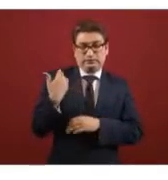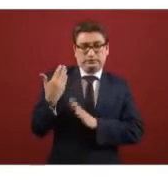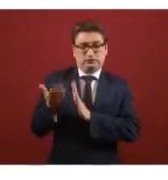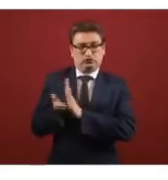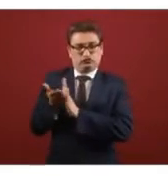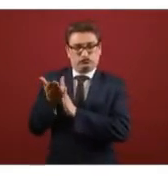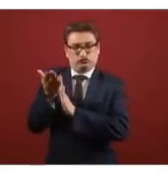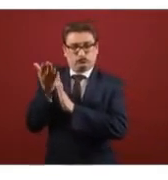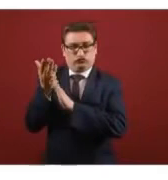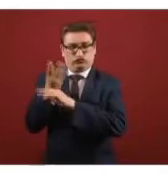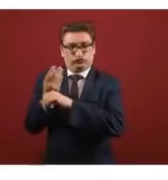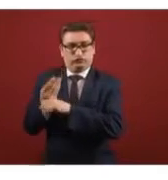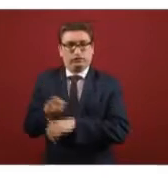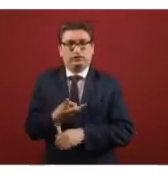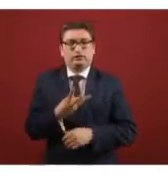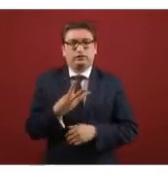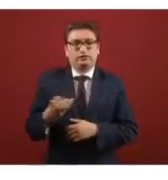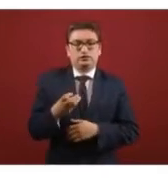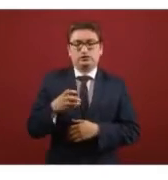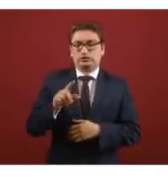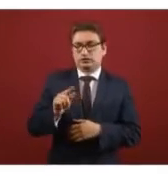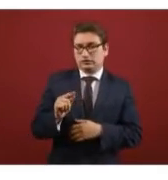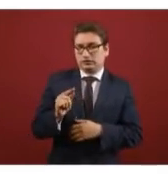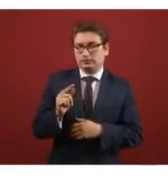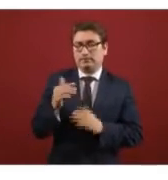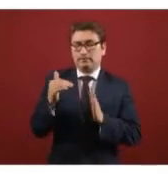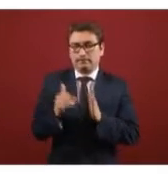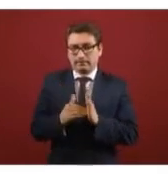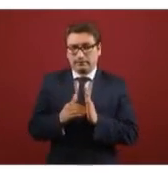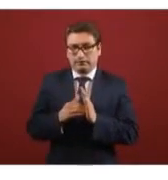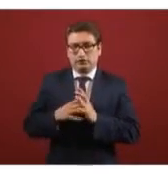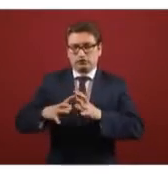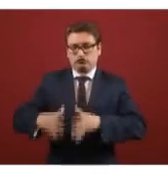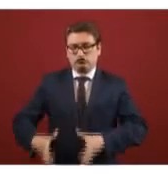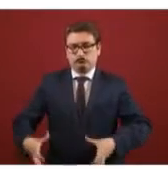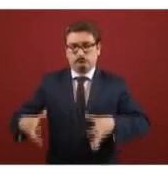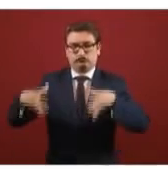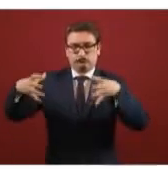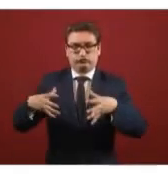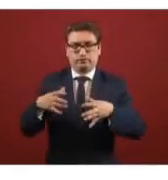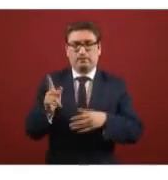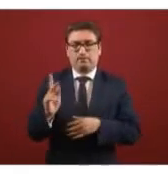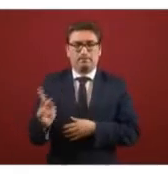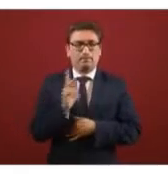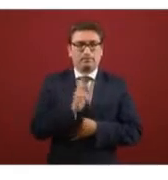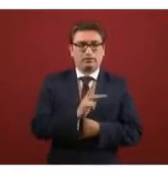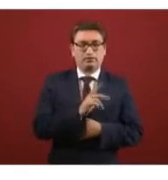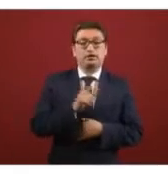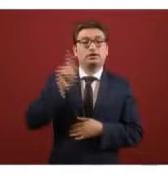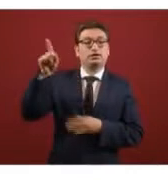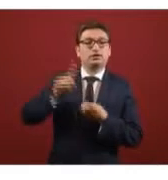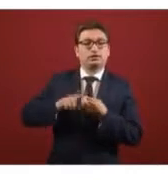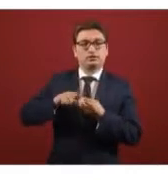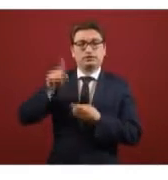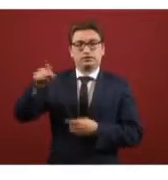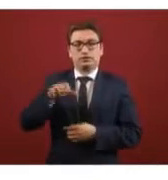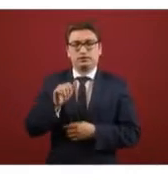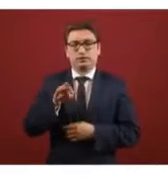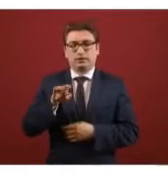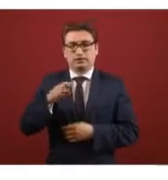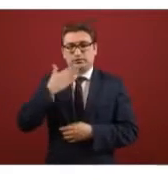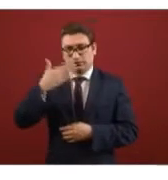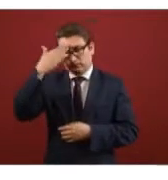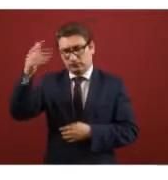just de finished a 660,000 refinery barriles por día, of casi de la misma capacidad de nosotros en about the Arabia same Saudita. capacity as Y ours.